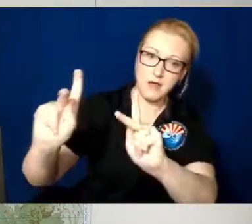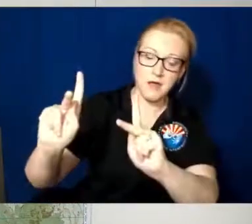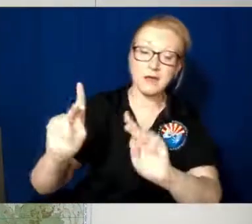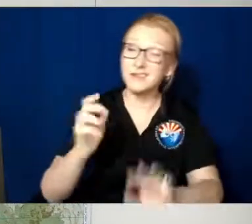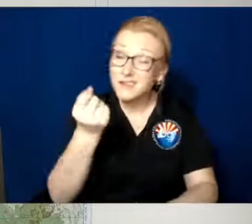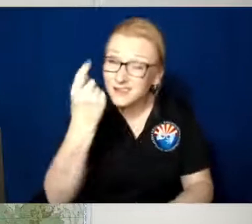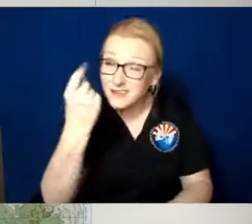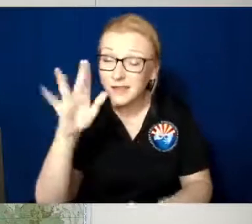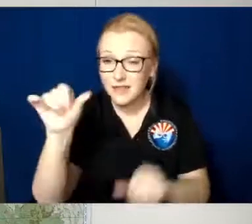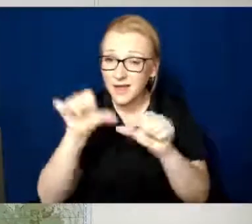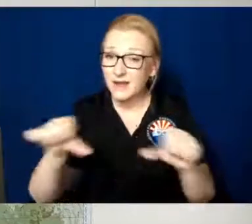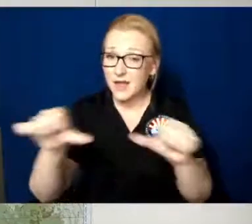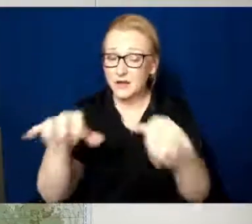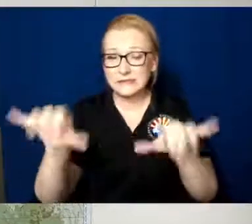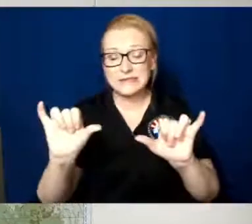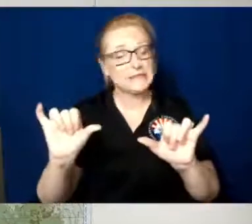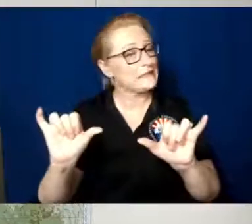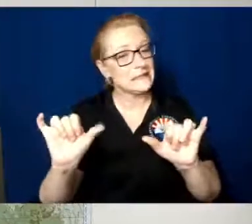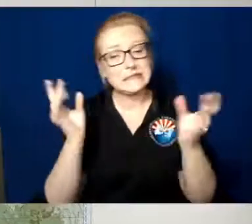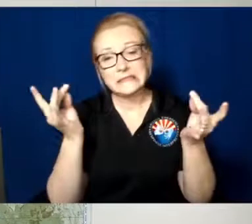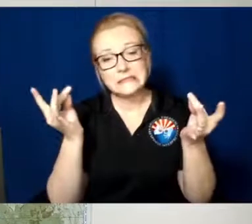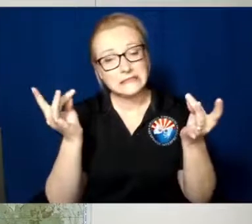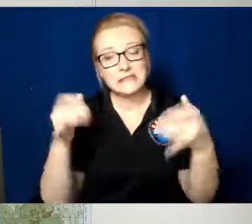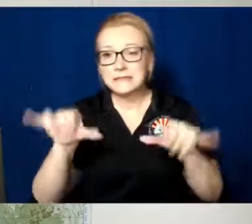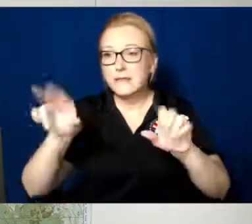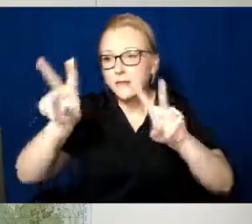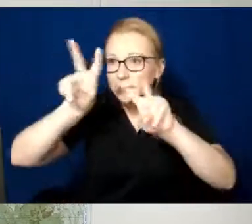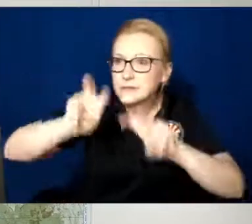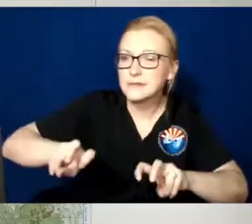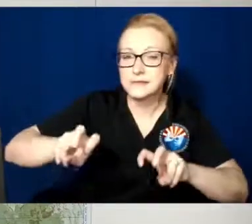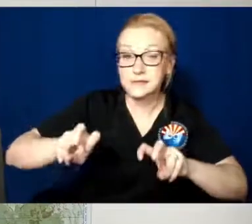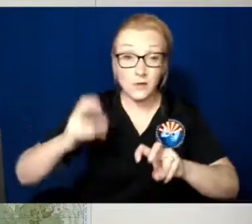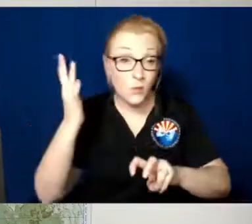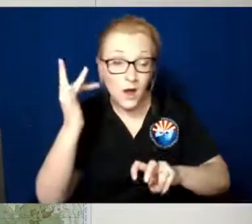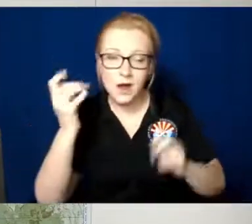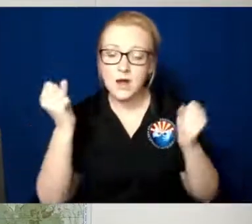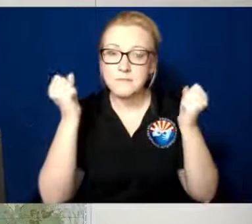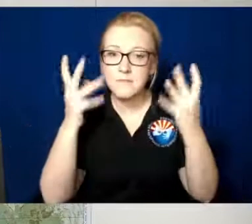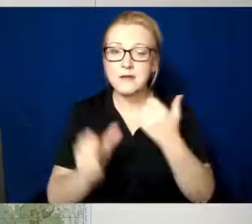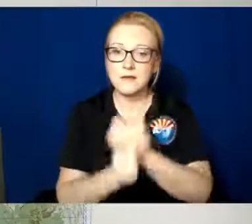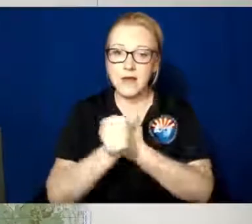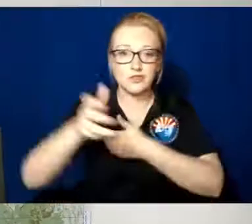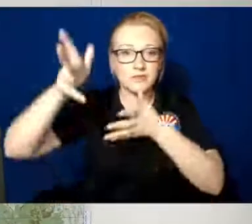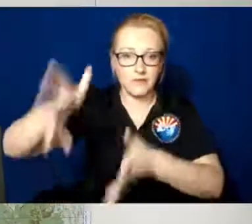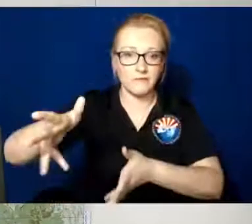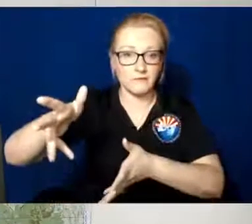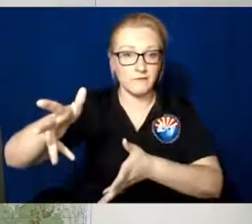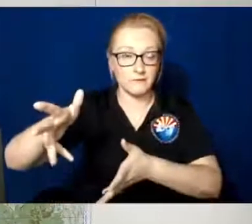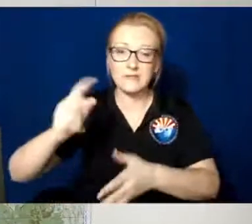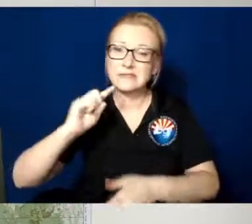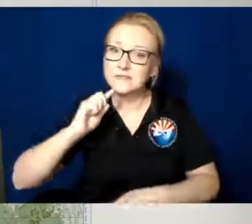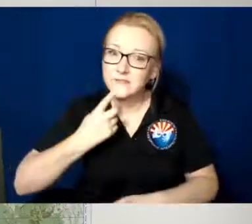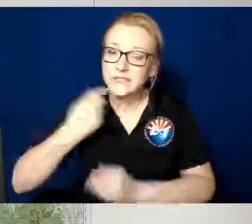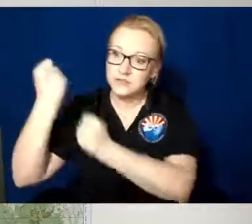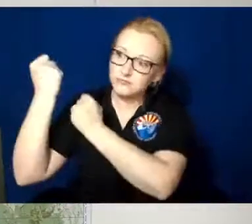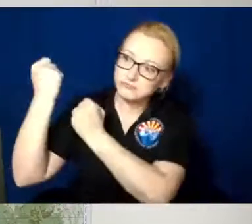in an assessment phase, mainly because of the hazards that are associated with the severe burn that